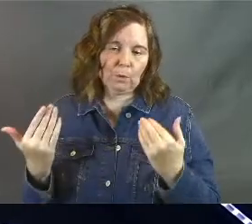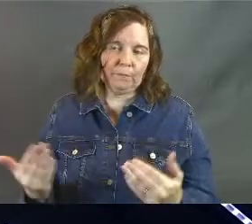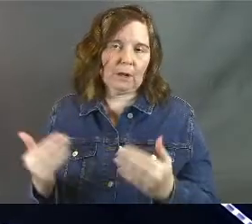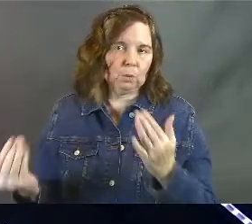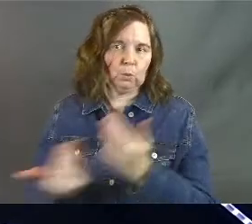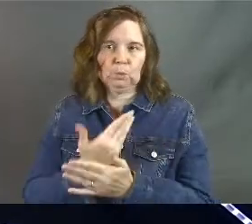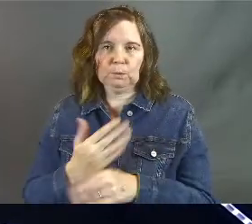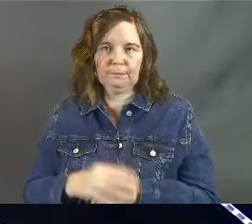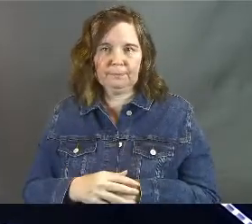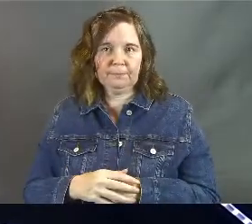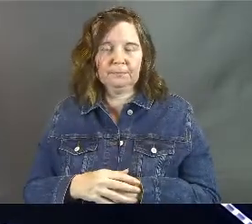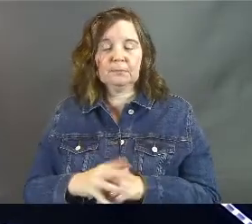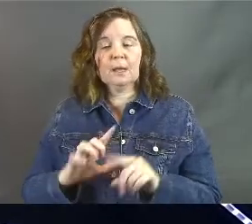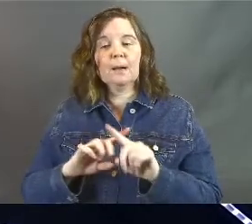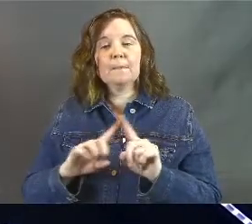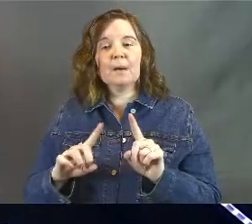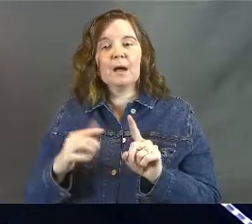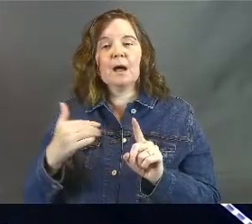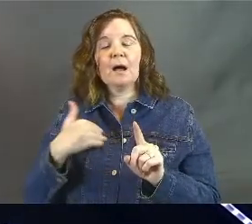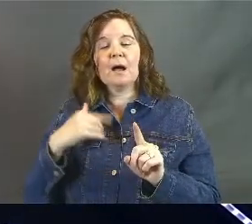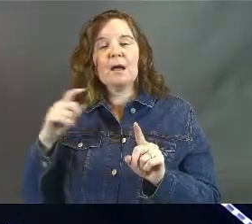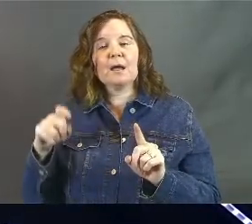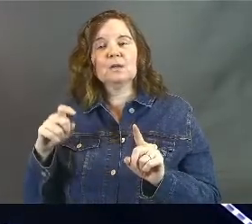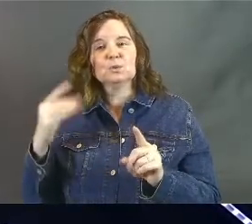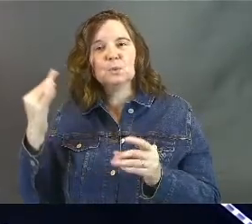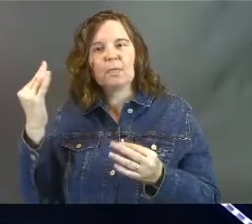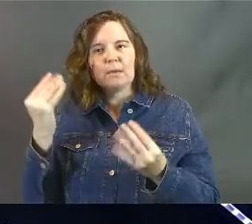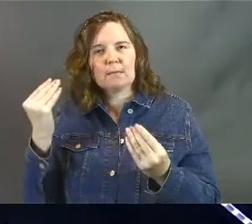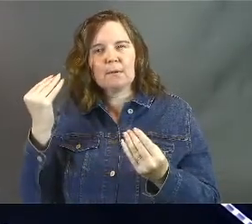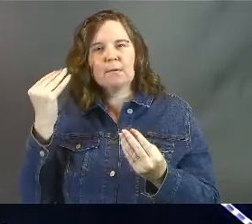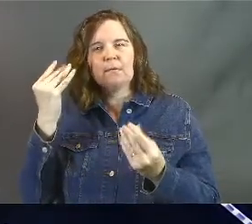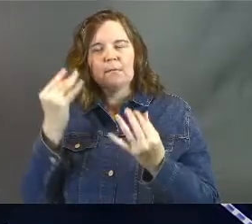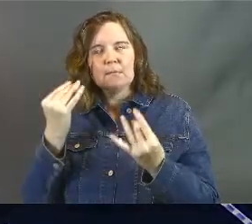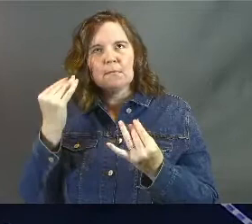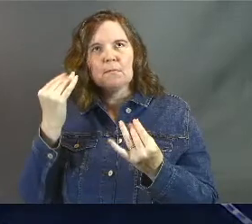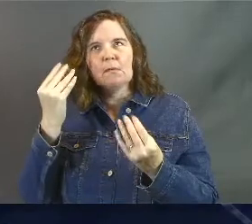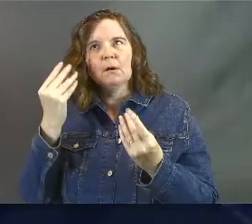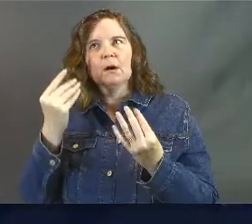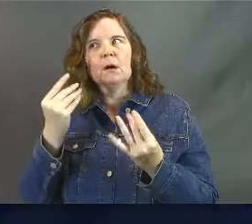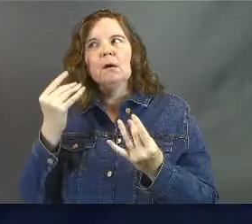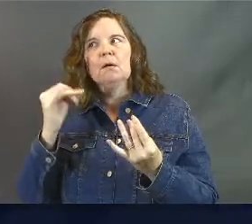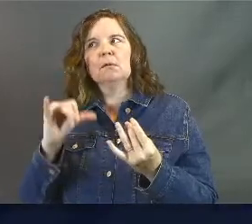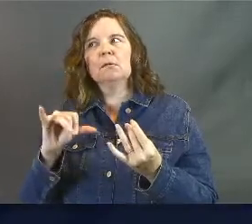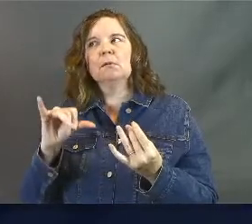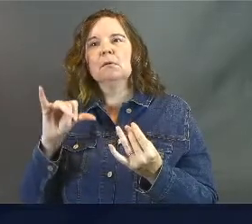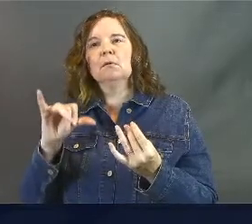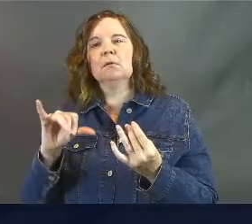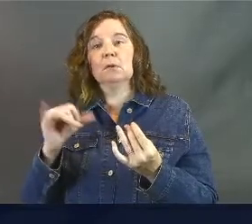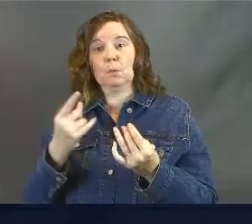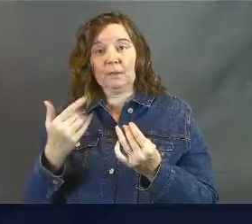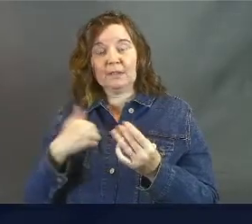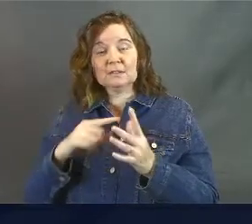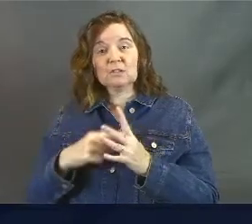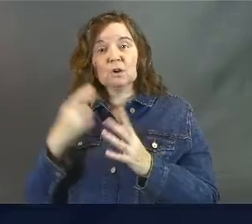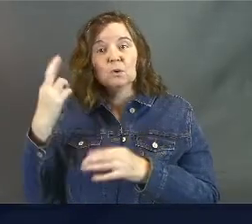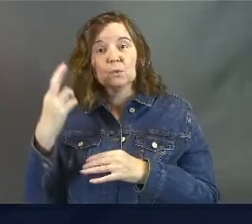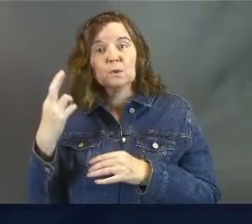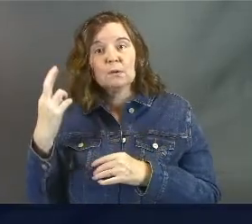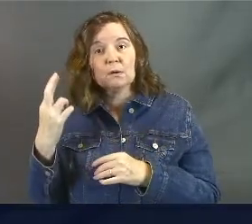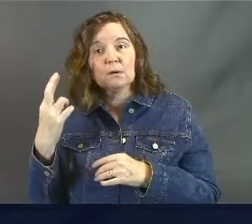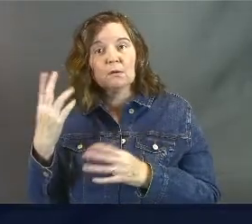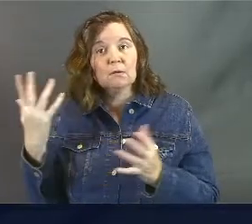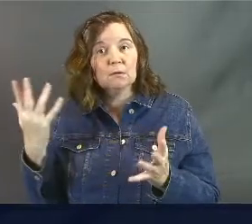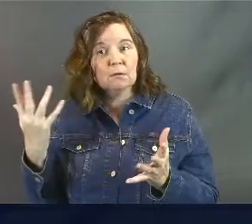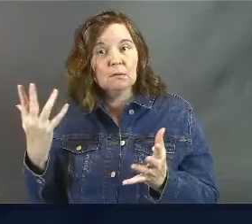on. But I had to think about it some more, meditate on it some more. One of the things I started to realize is